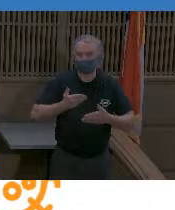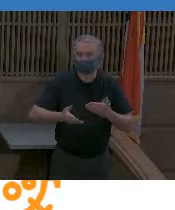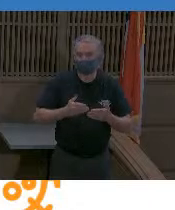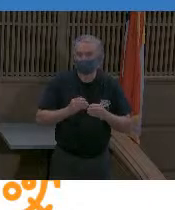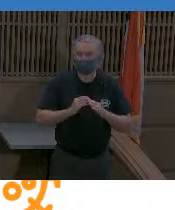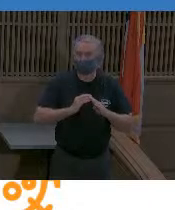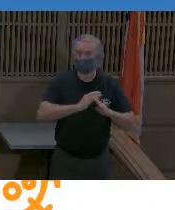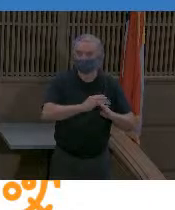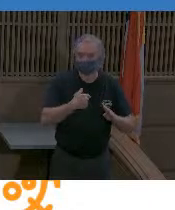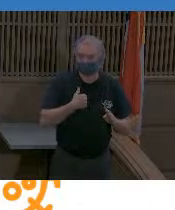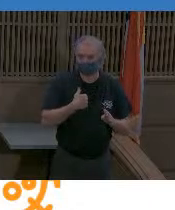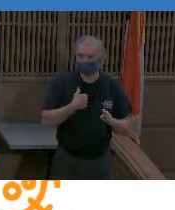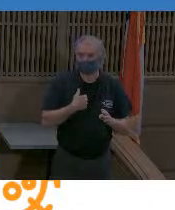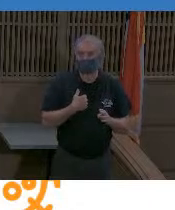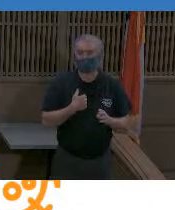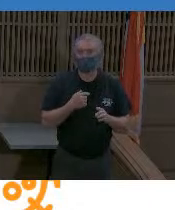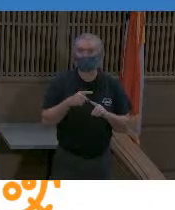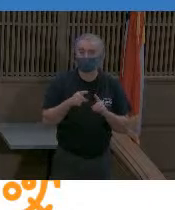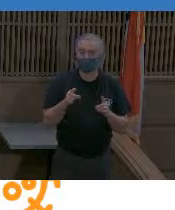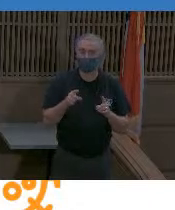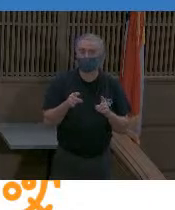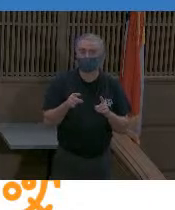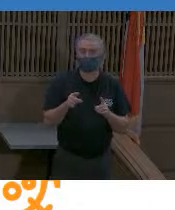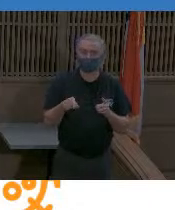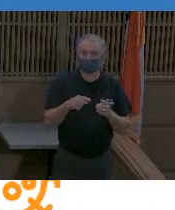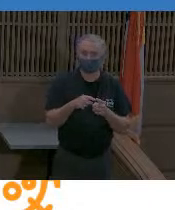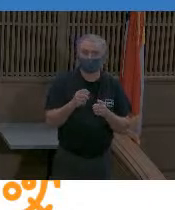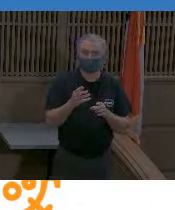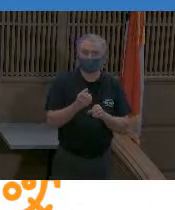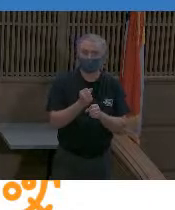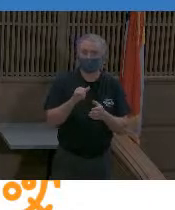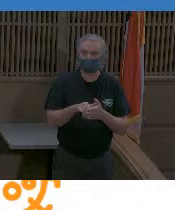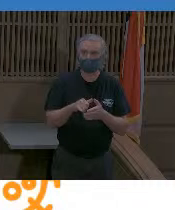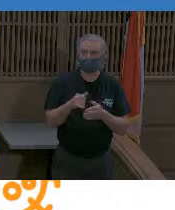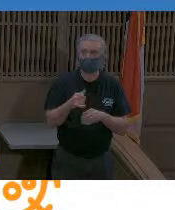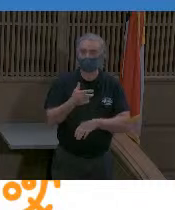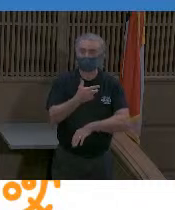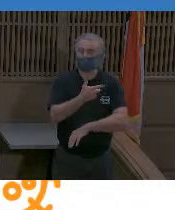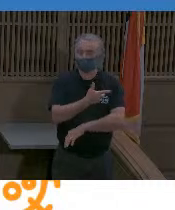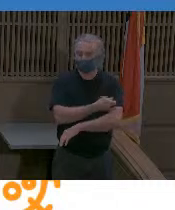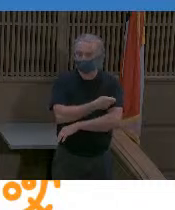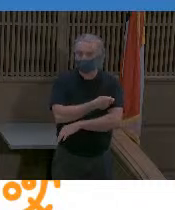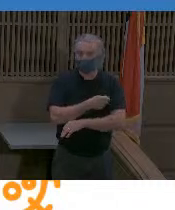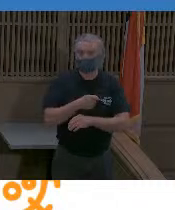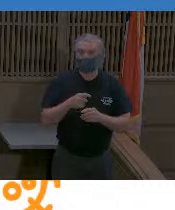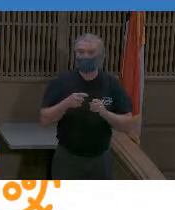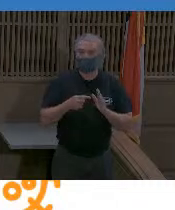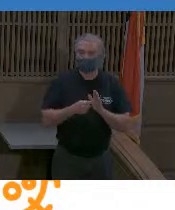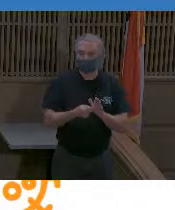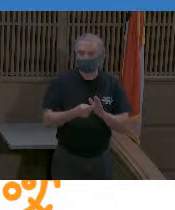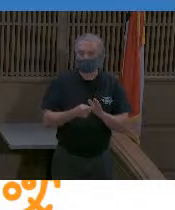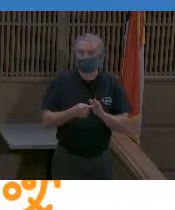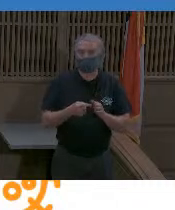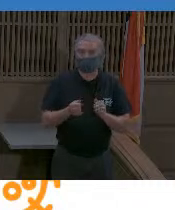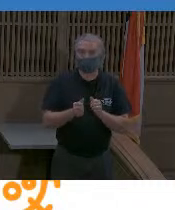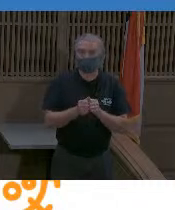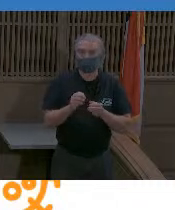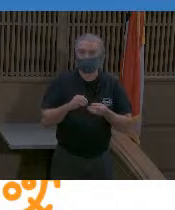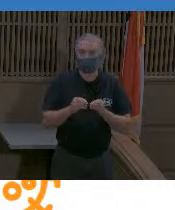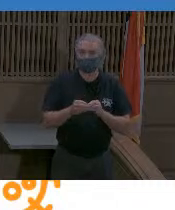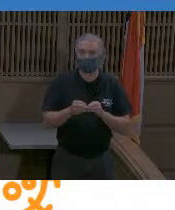by getting the COVID-19 vaccination, what you do, as has been demonstrated by the statistics that we've seen, one,